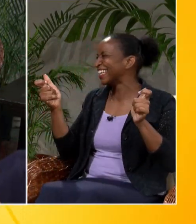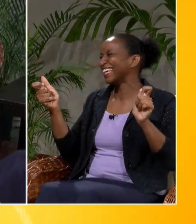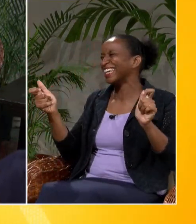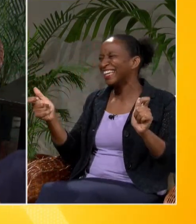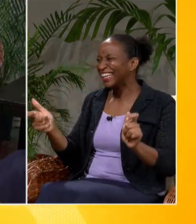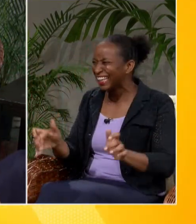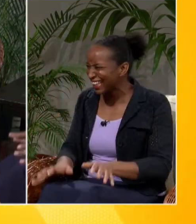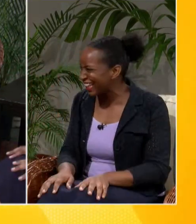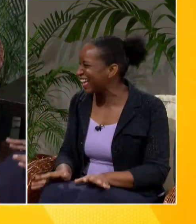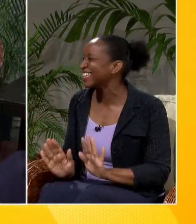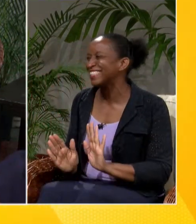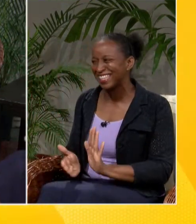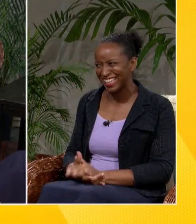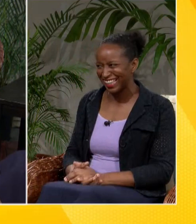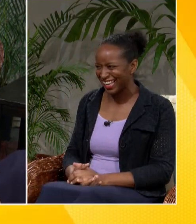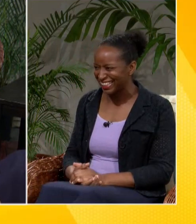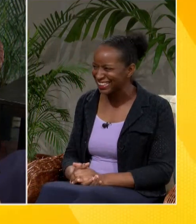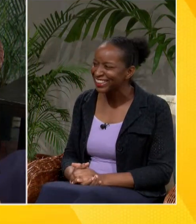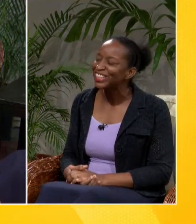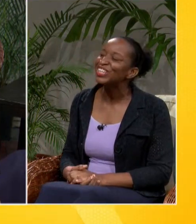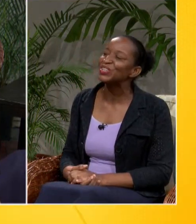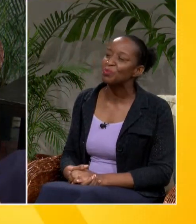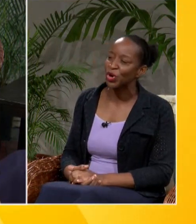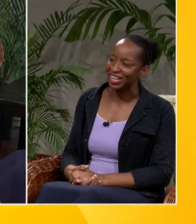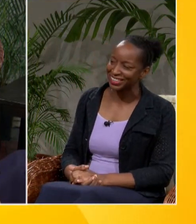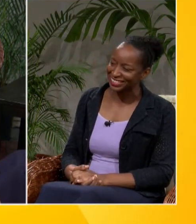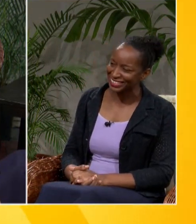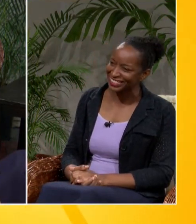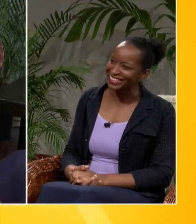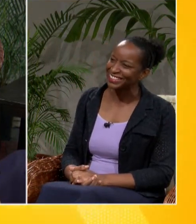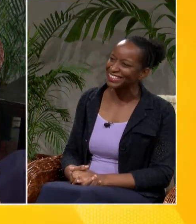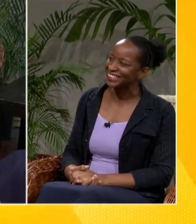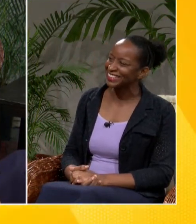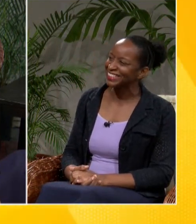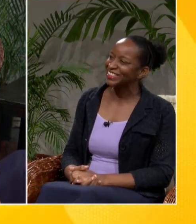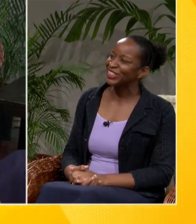Okay. I can say it again. Good morning.